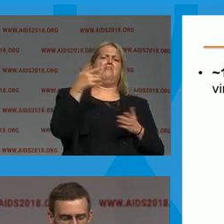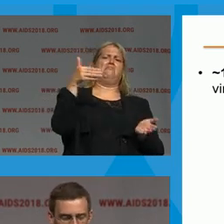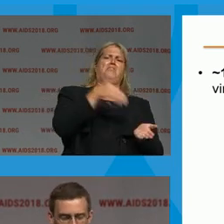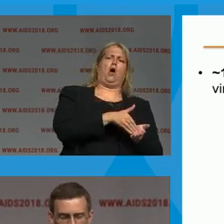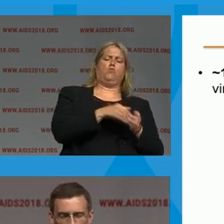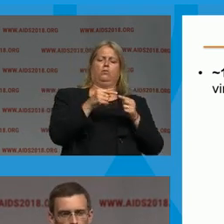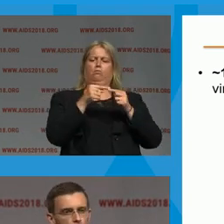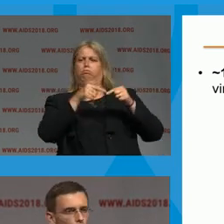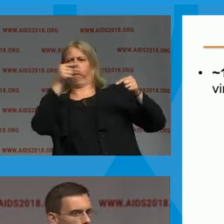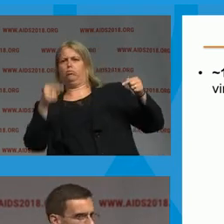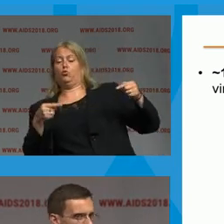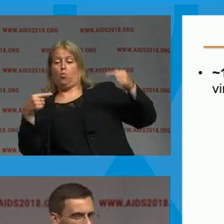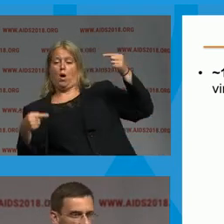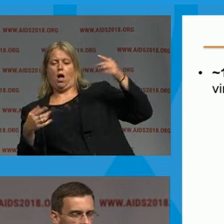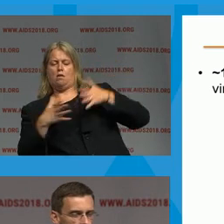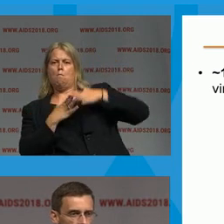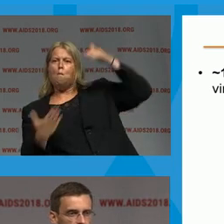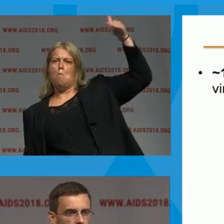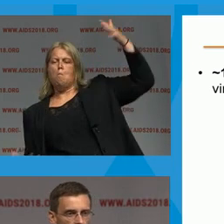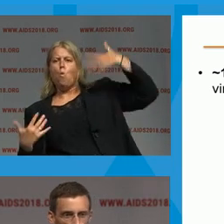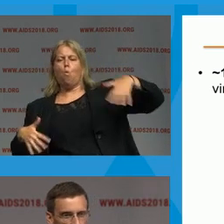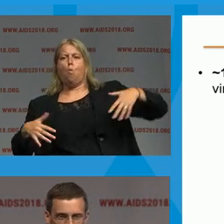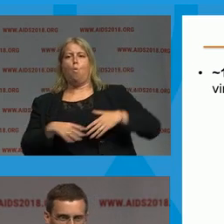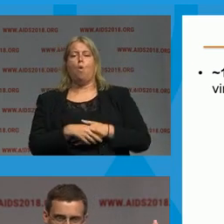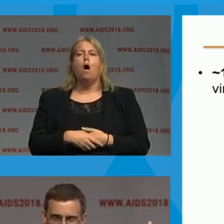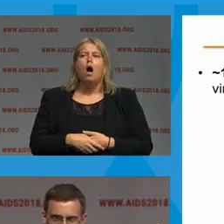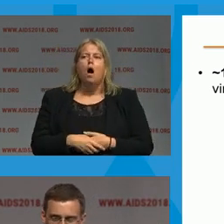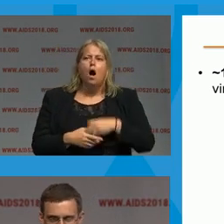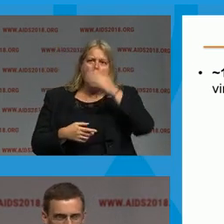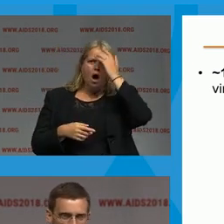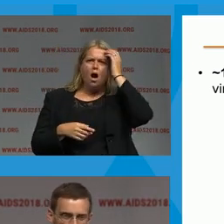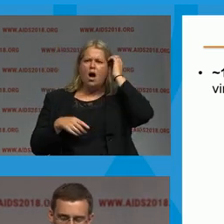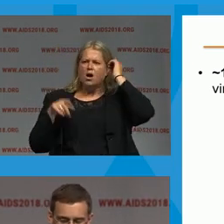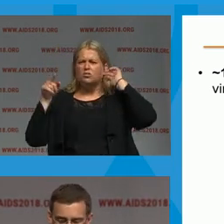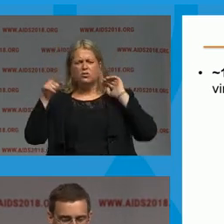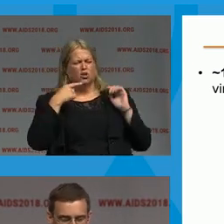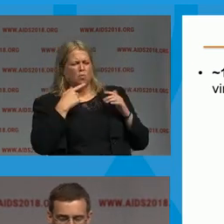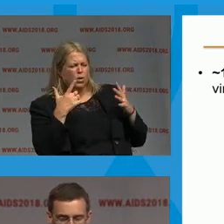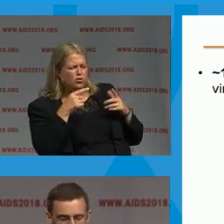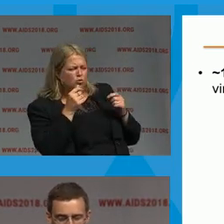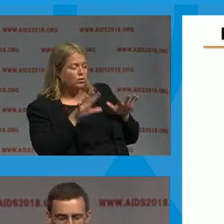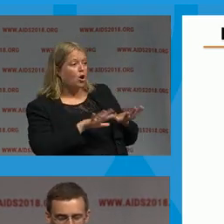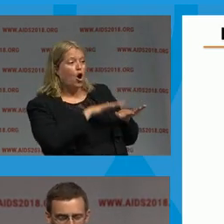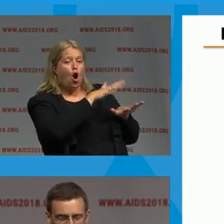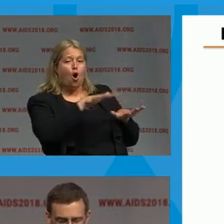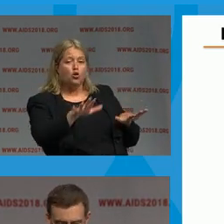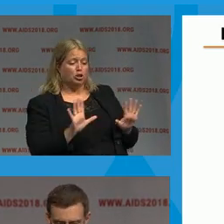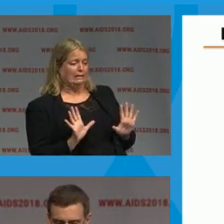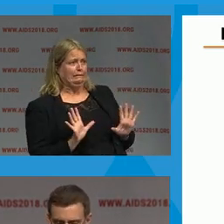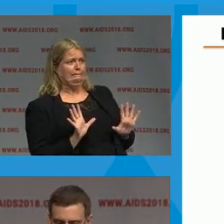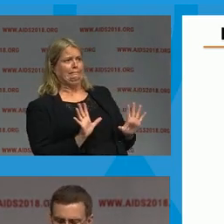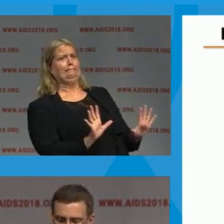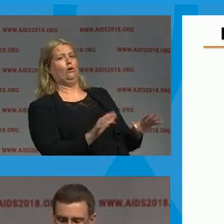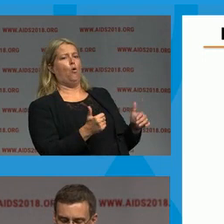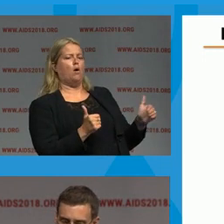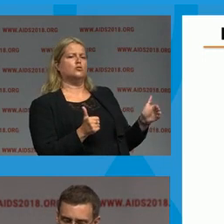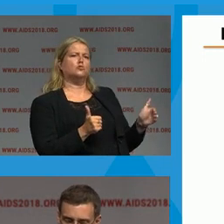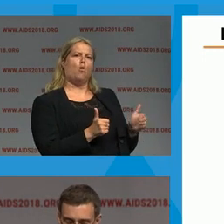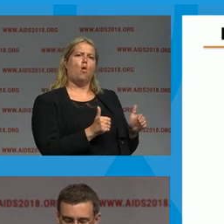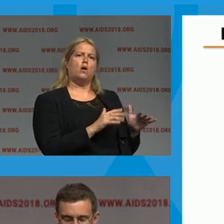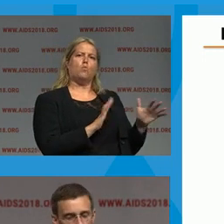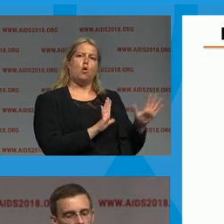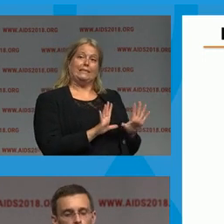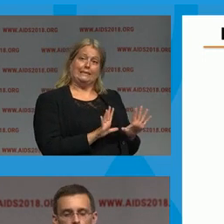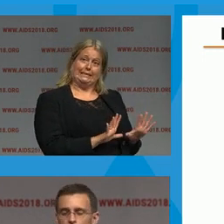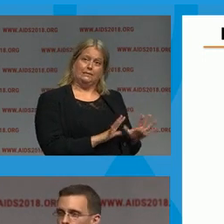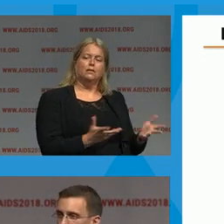difference. So why this discrepancy? Are we dealing with holding back the ocean or holding back a pond here? The answer to